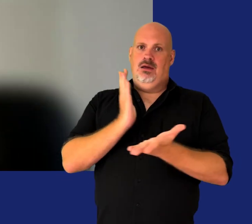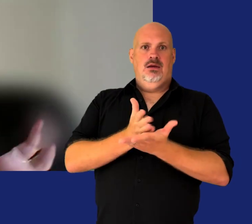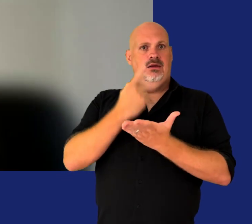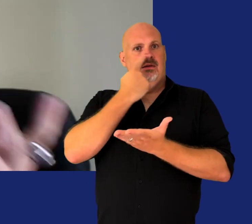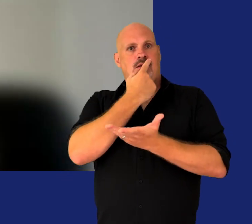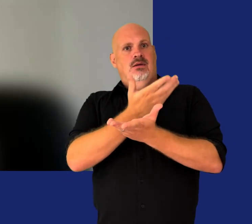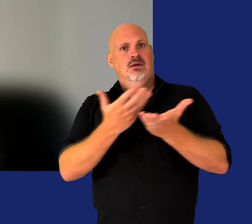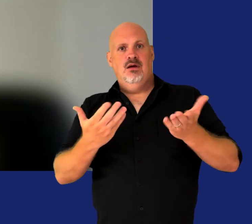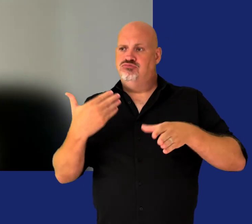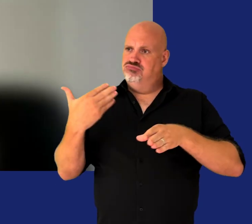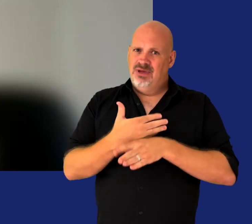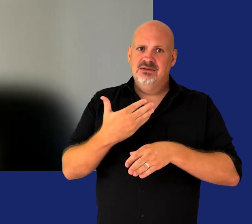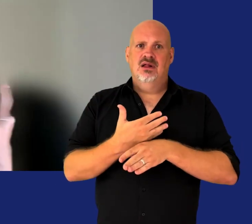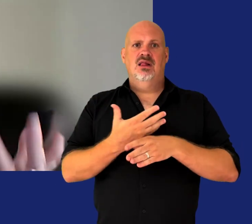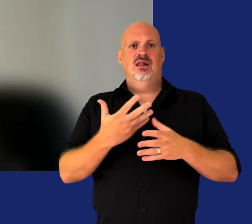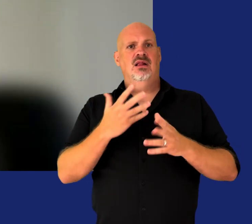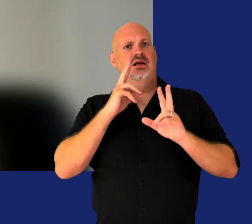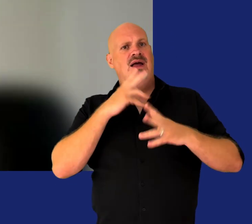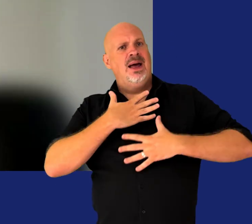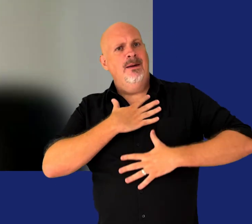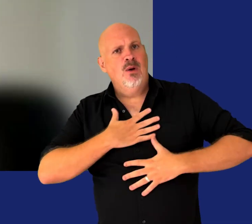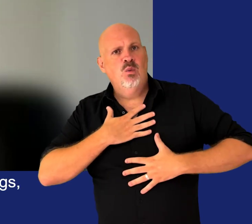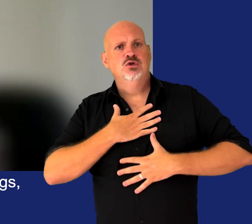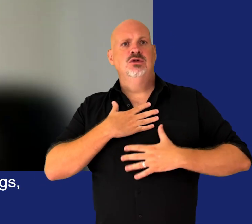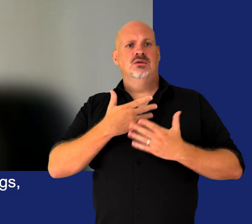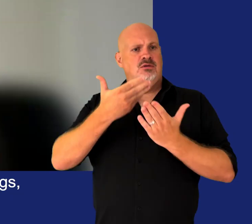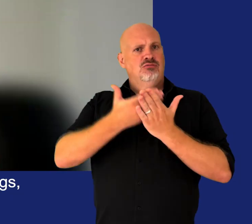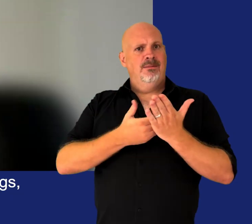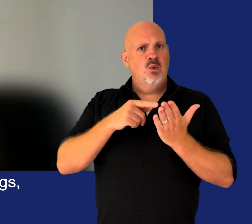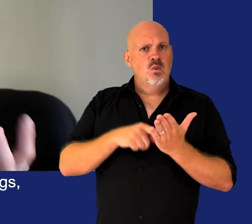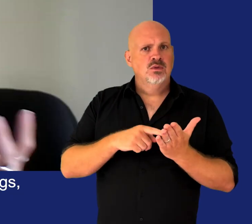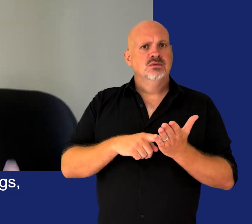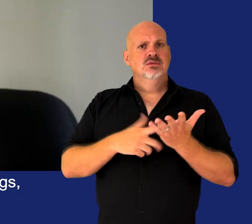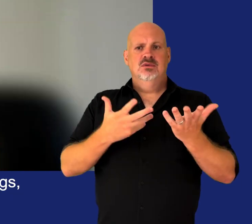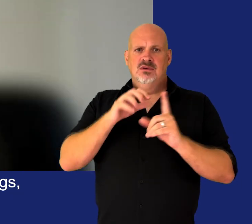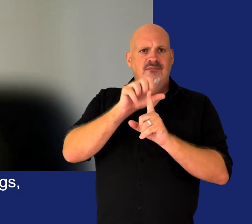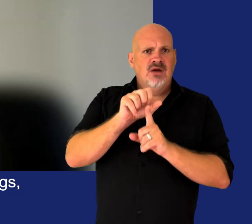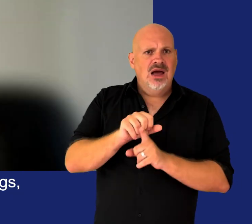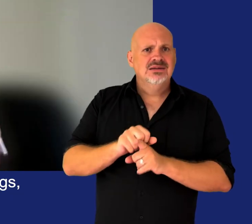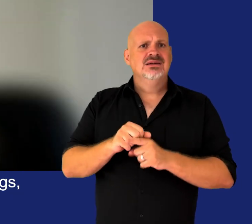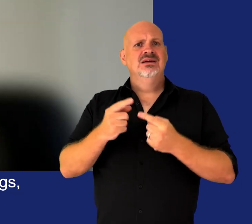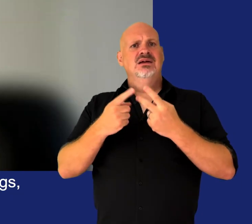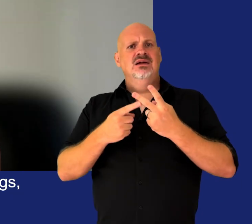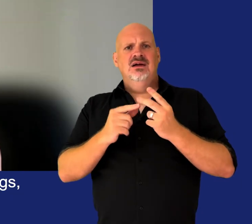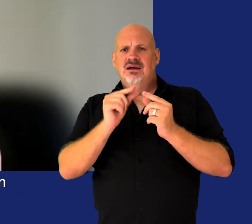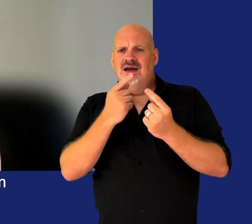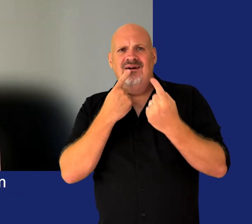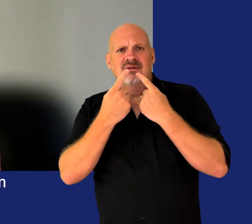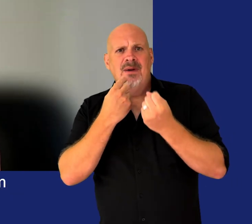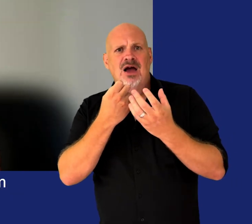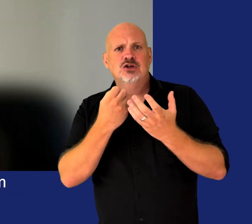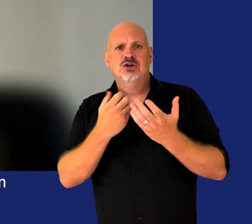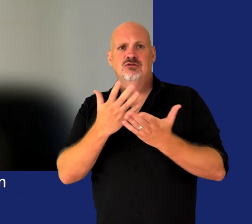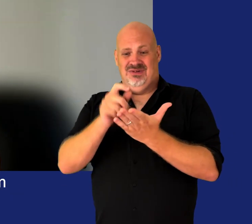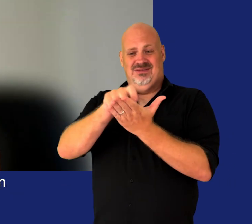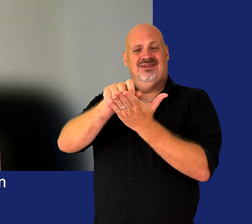in a very practical way, and to hear the emotion through the report, like through the findings, to get a little bit of that emotion that we don't